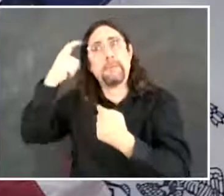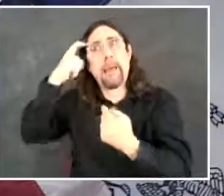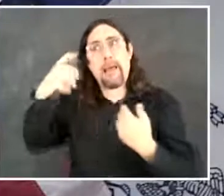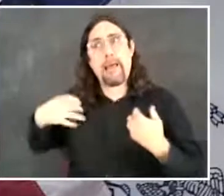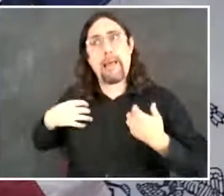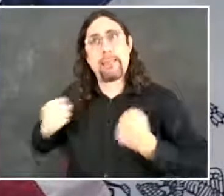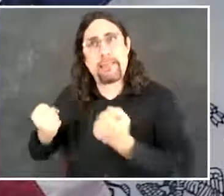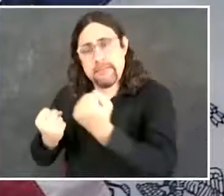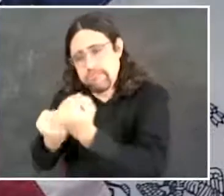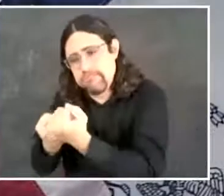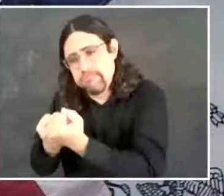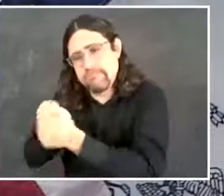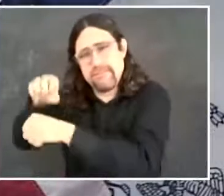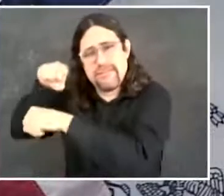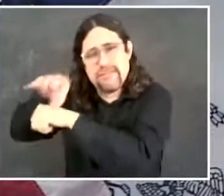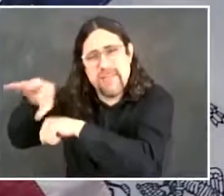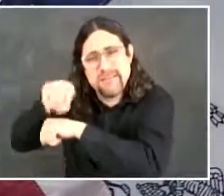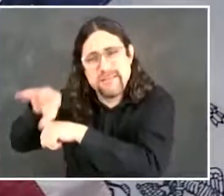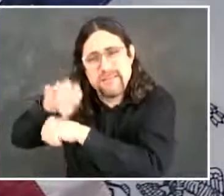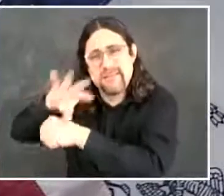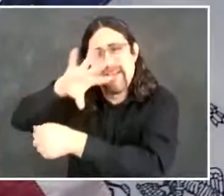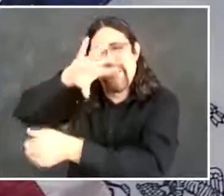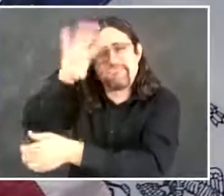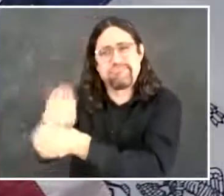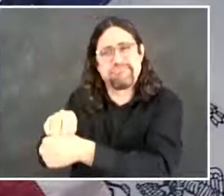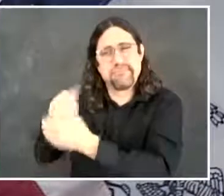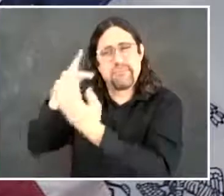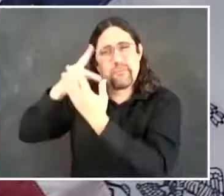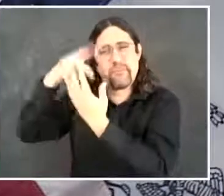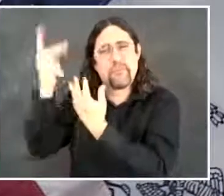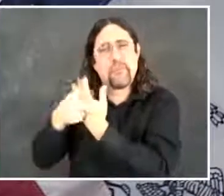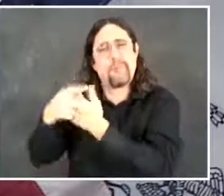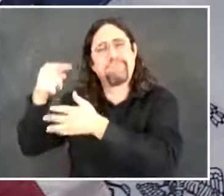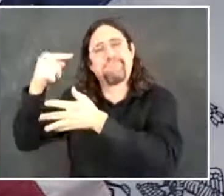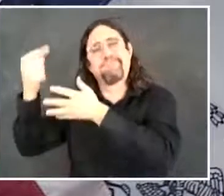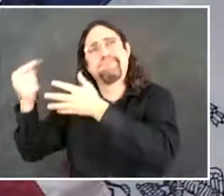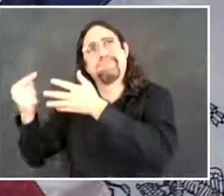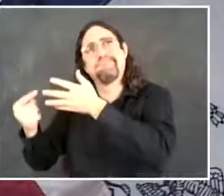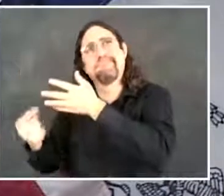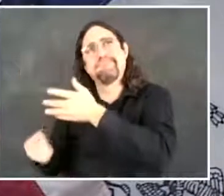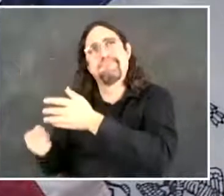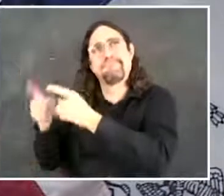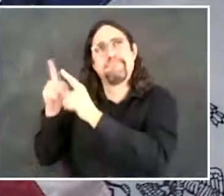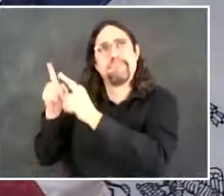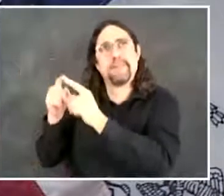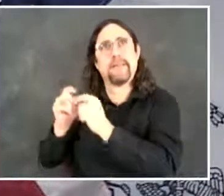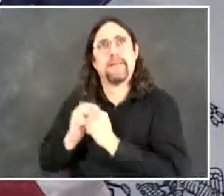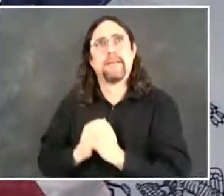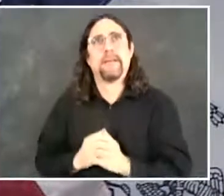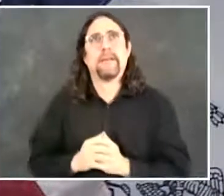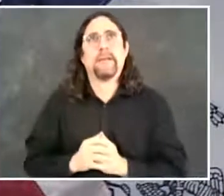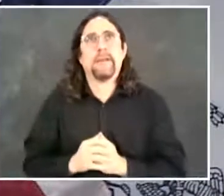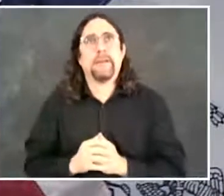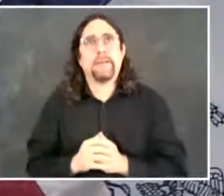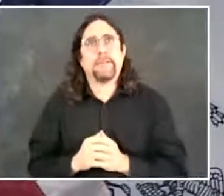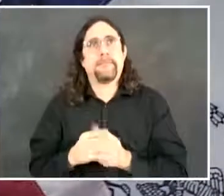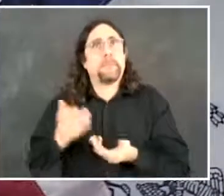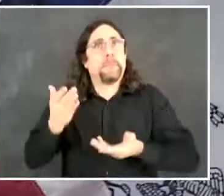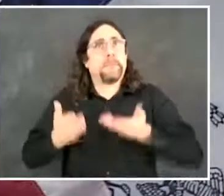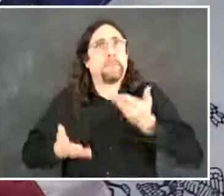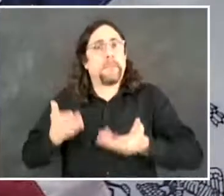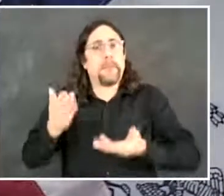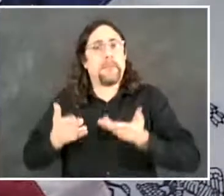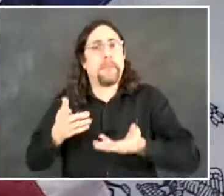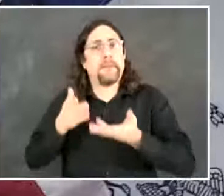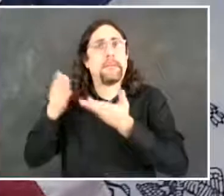I'll have, Commissioner Banks can talk to you to clarify that. In terms of capacity, yes, as we said, we added additional